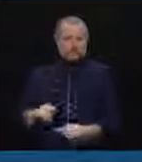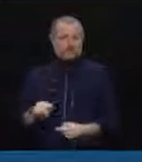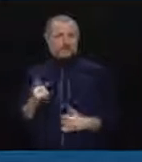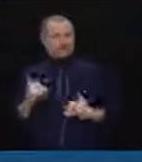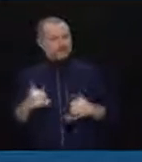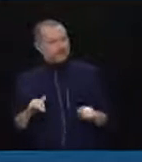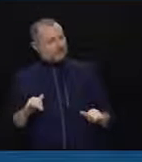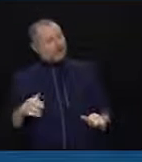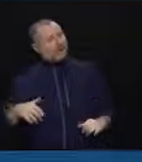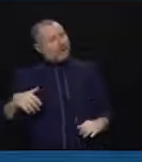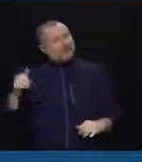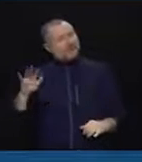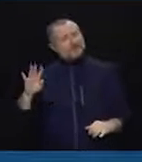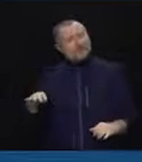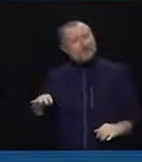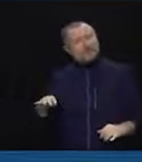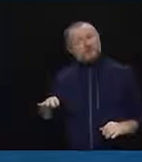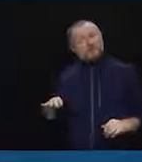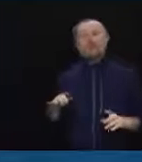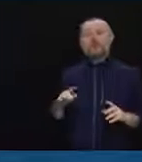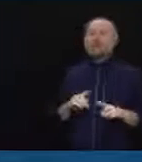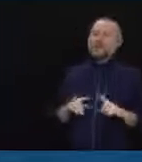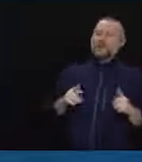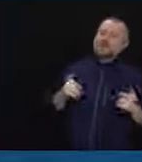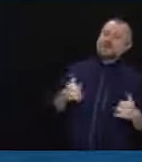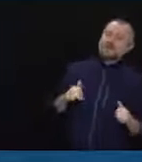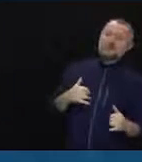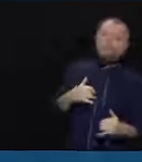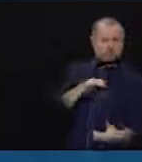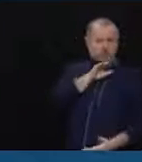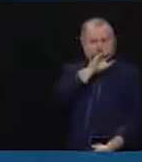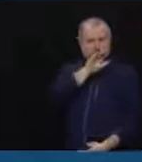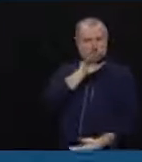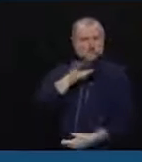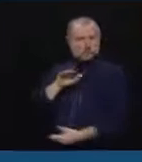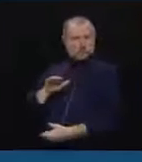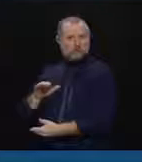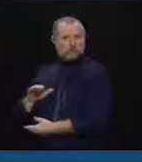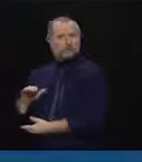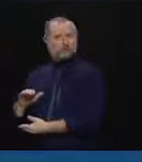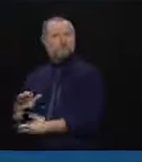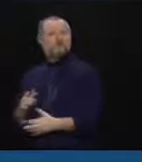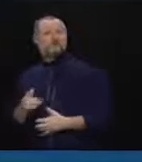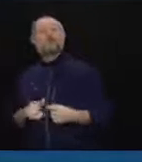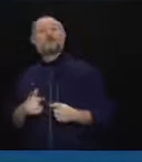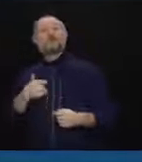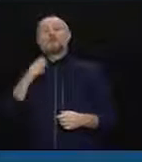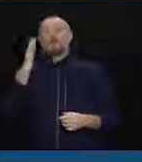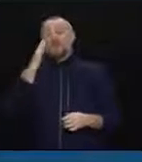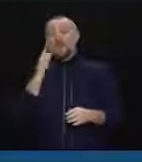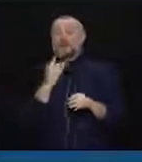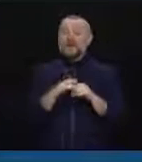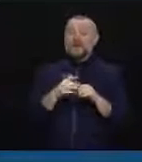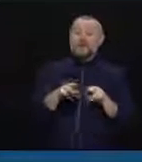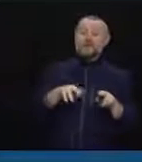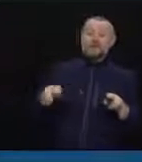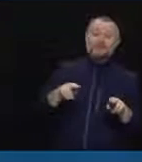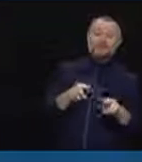trend. It's going down quickly. And we've been talking about our bed capacity. We had parts of our state where it dropped to